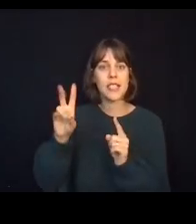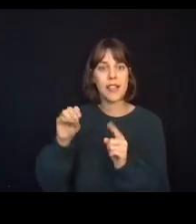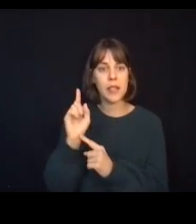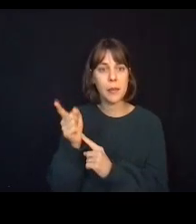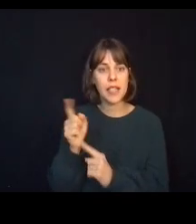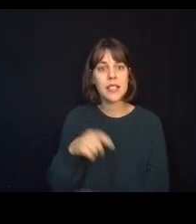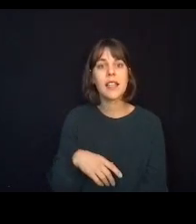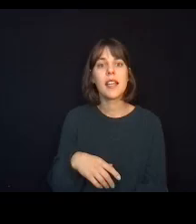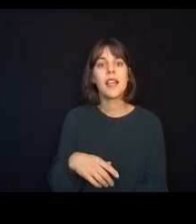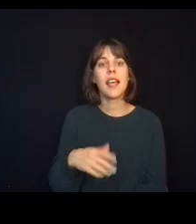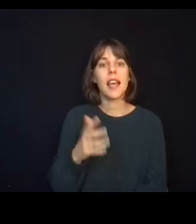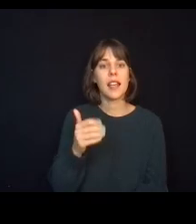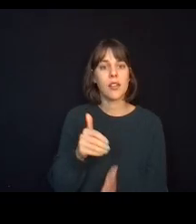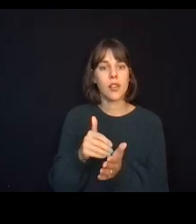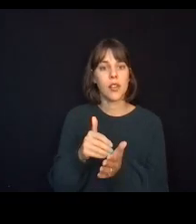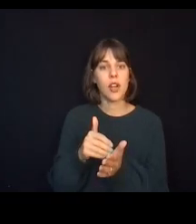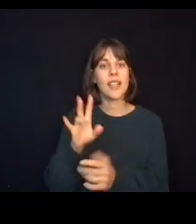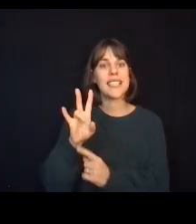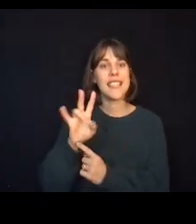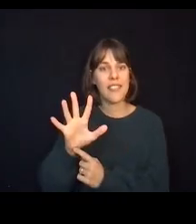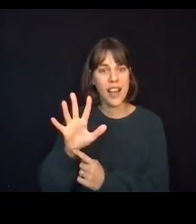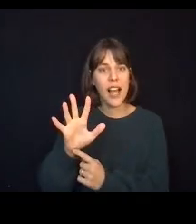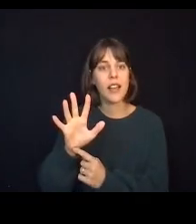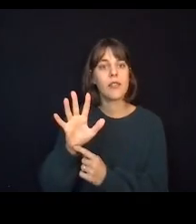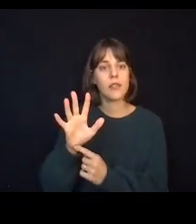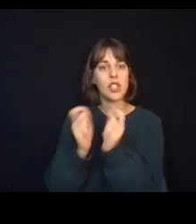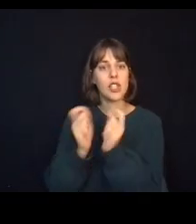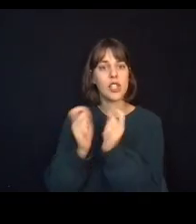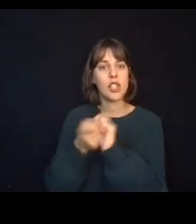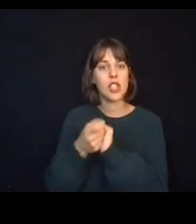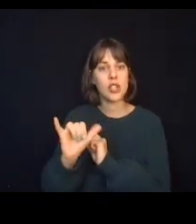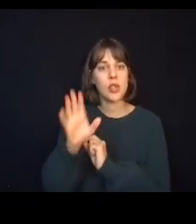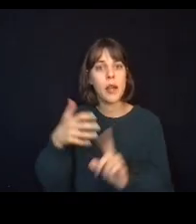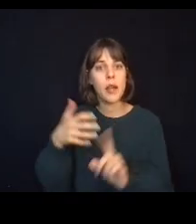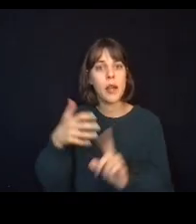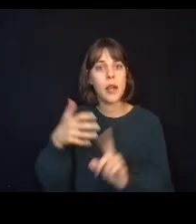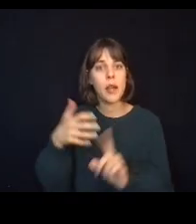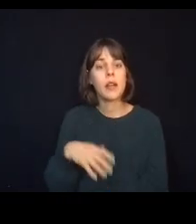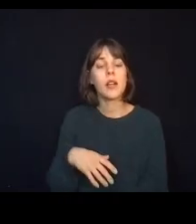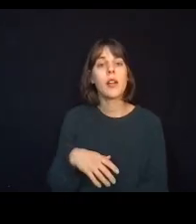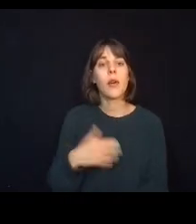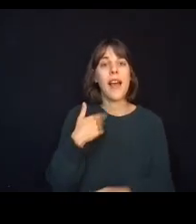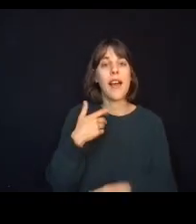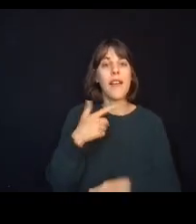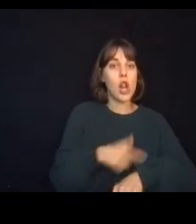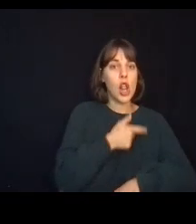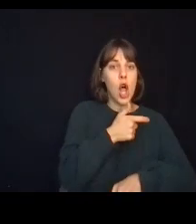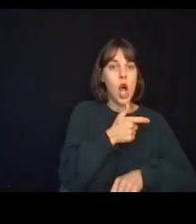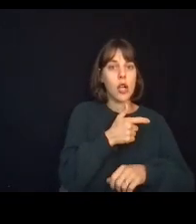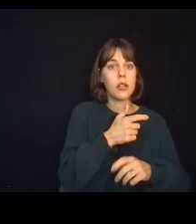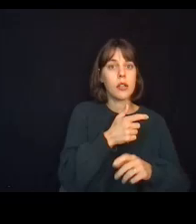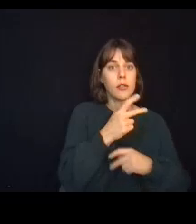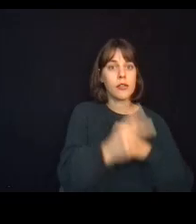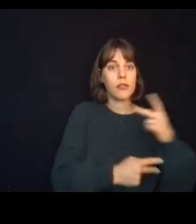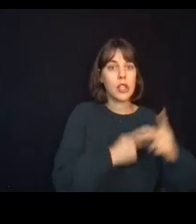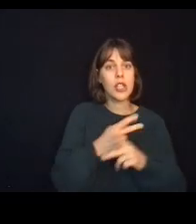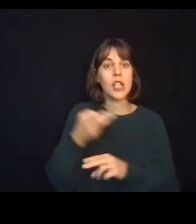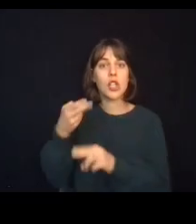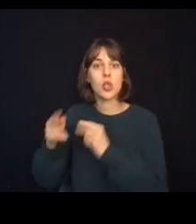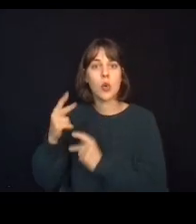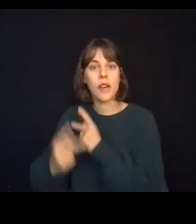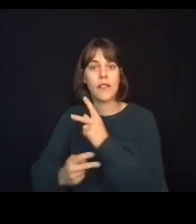variant of the Route 75. I'm going to talk a little bit more about this on the next slide, but we do have a long and a short variant. Each variant